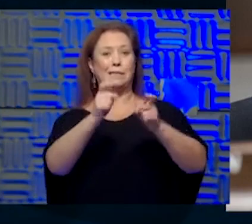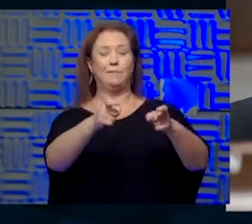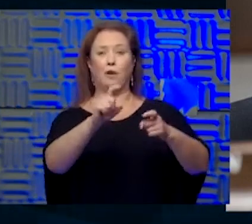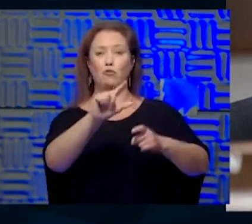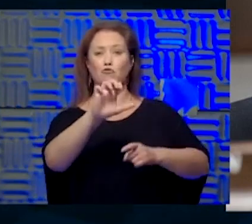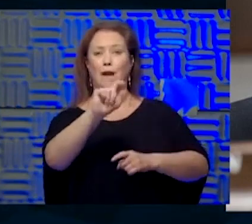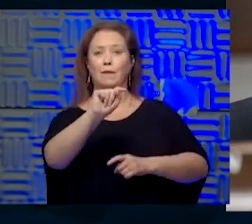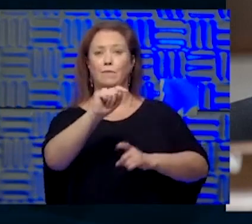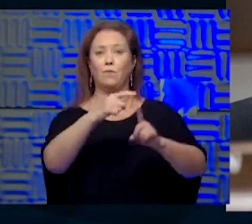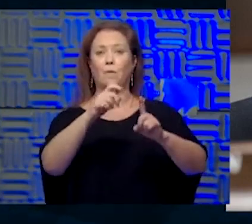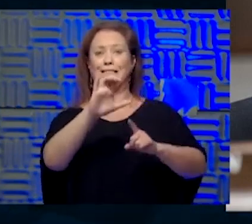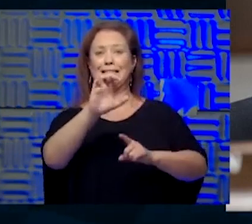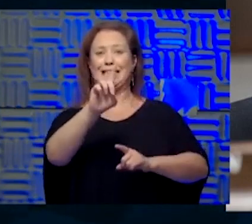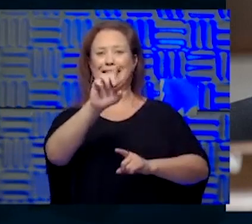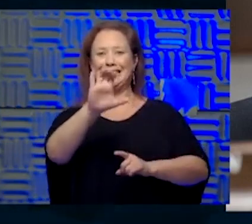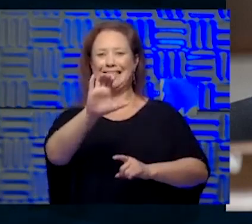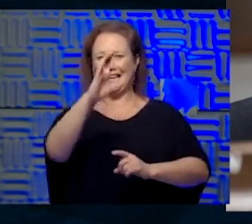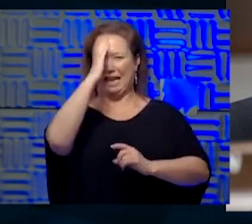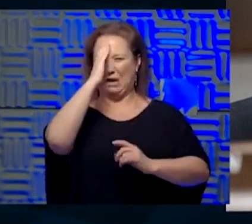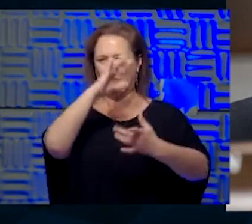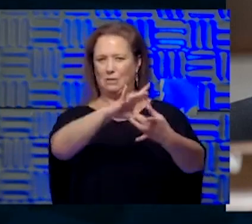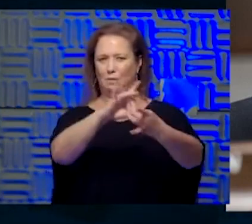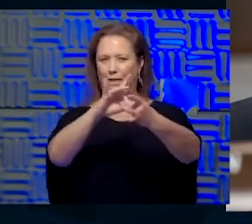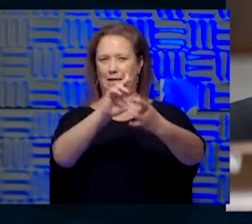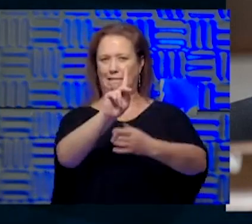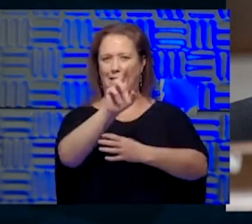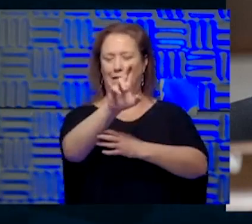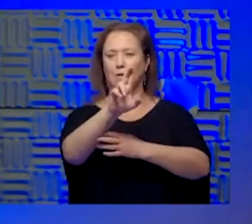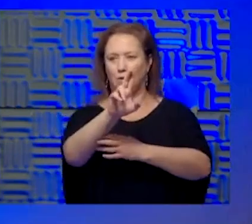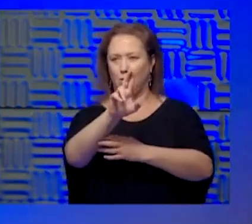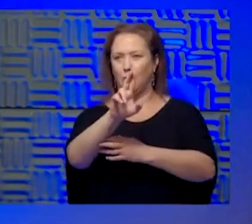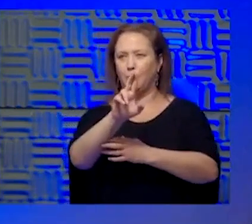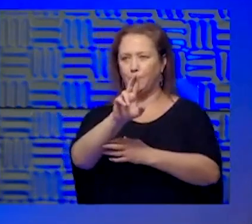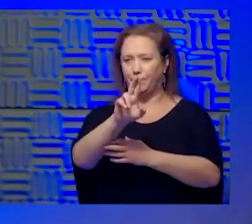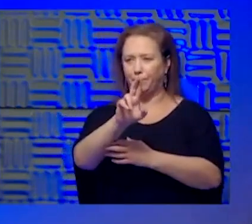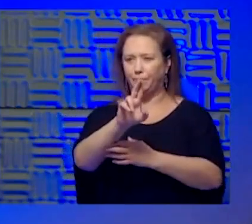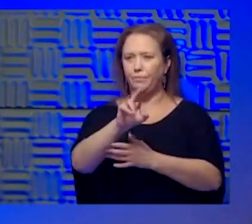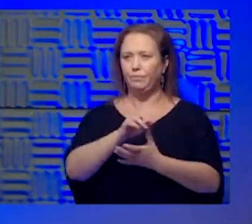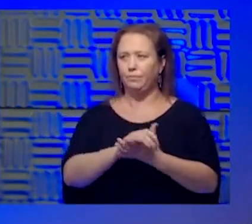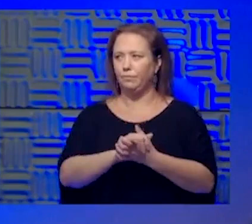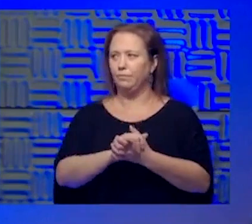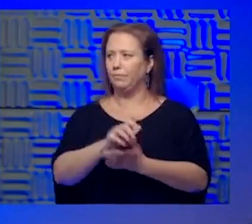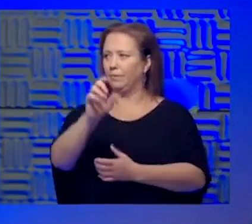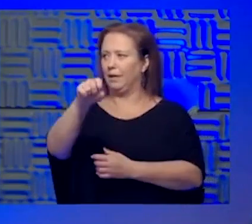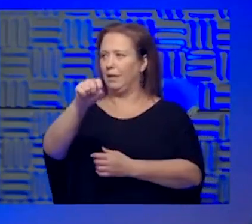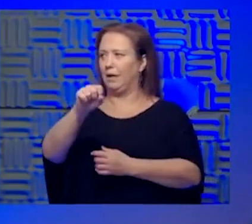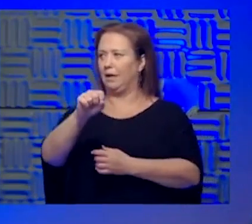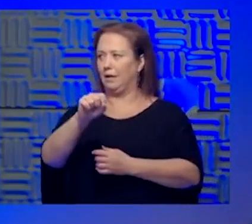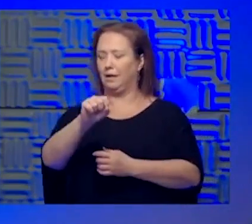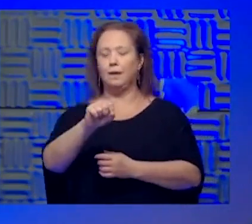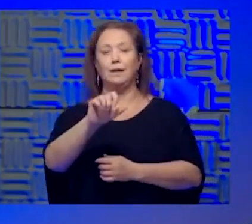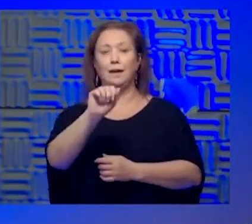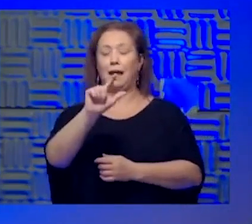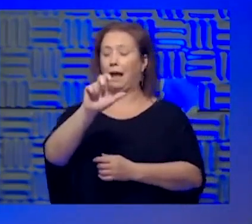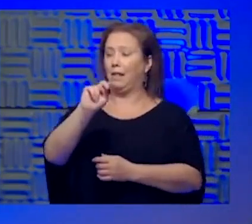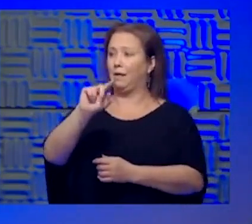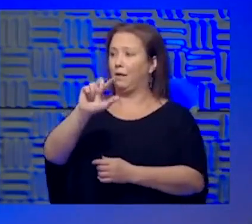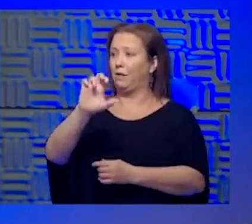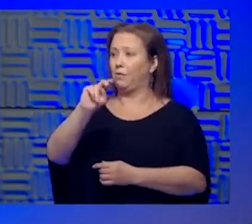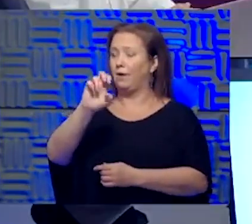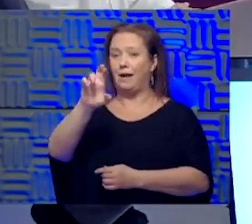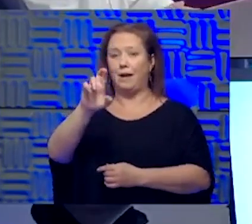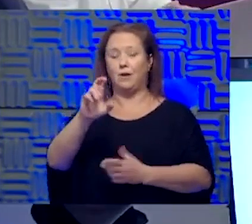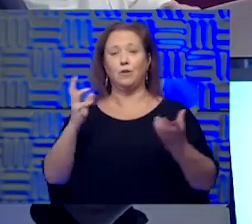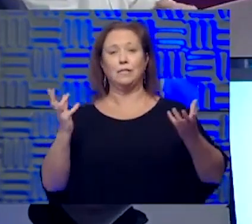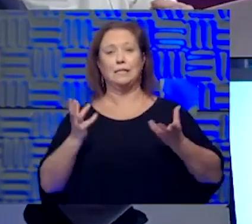has something to do with the University of Kansas Hospital. Yeah, and I think we could probably have Alan Greiner. Alan